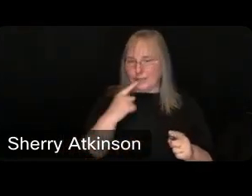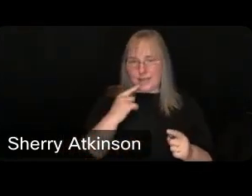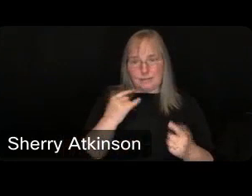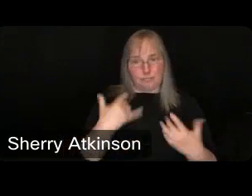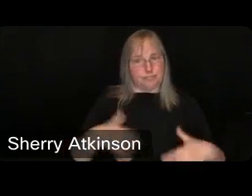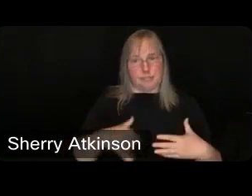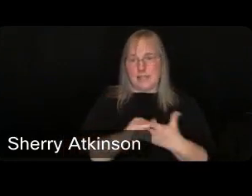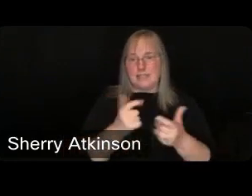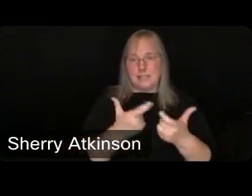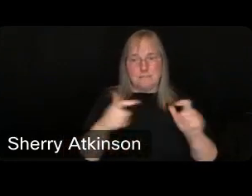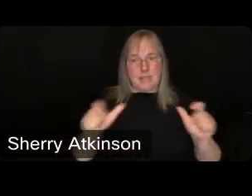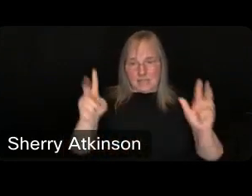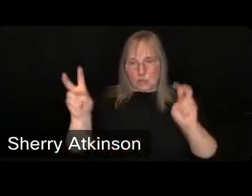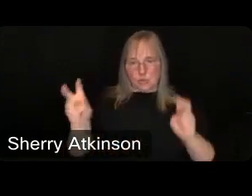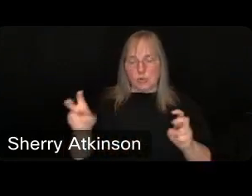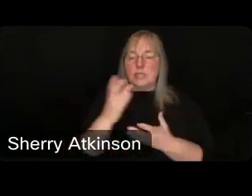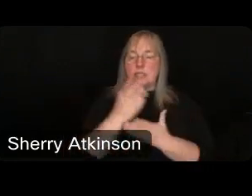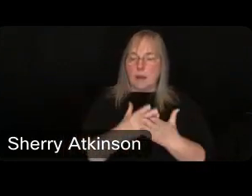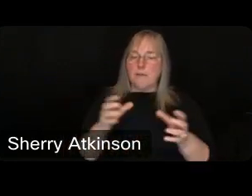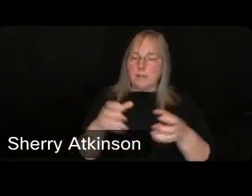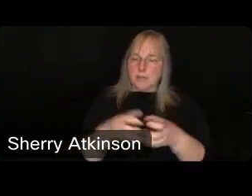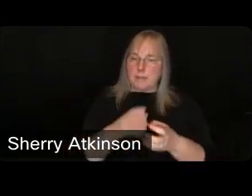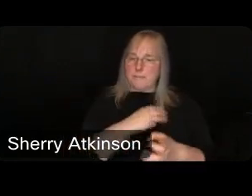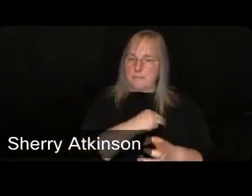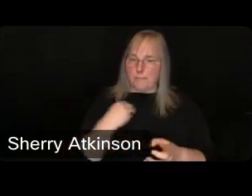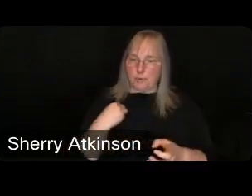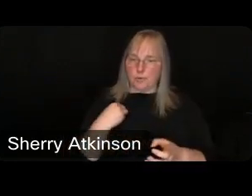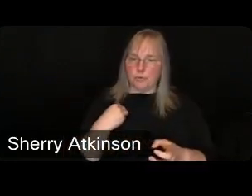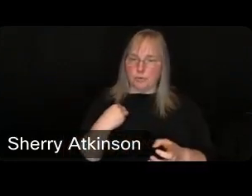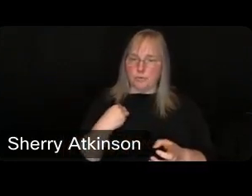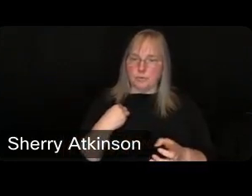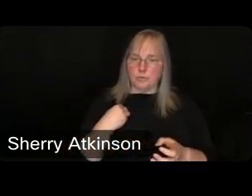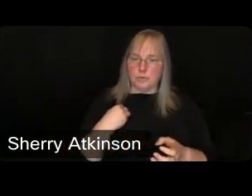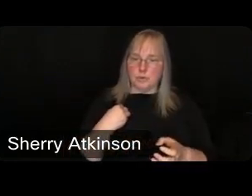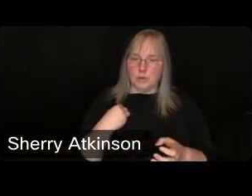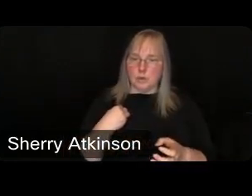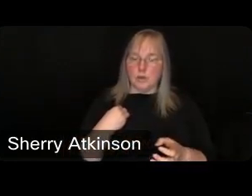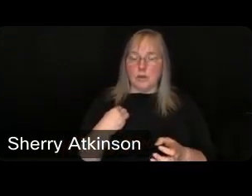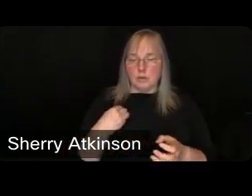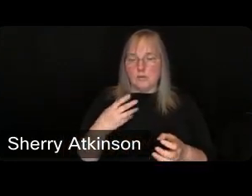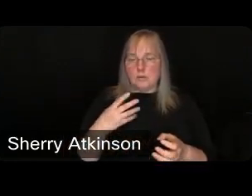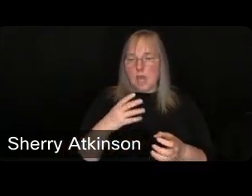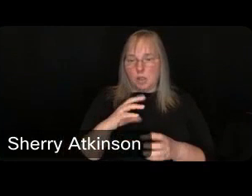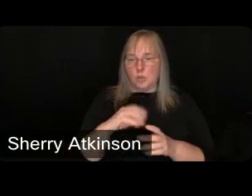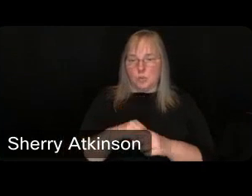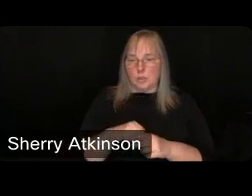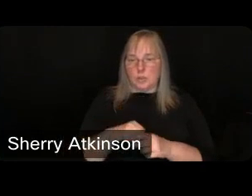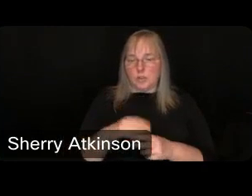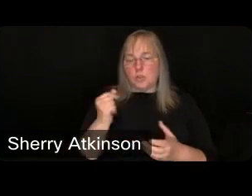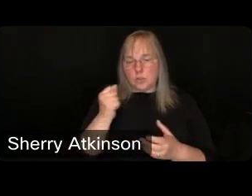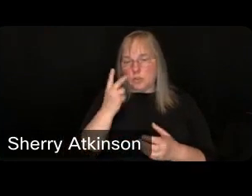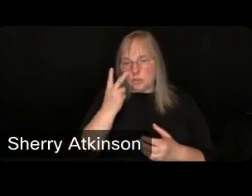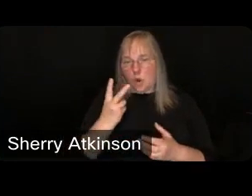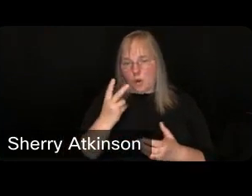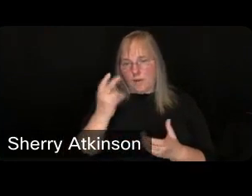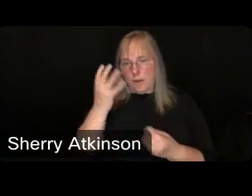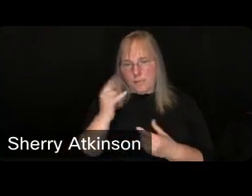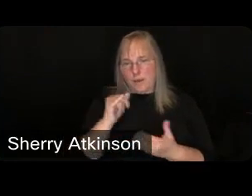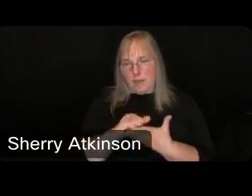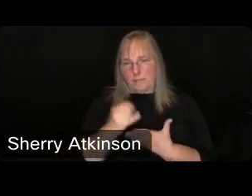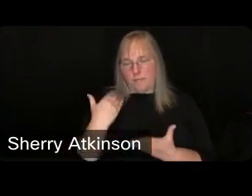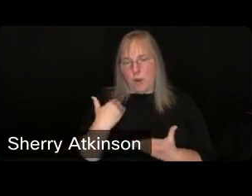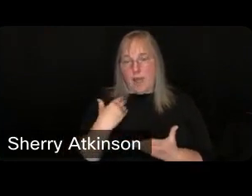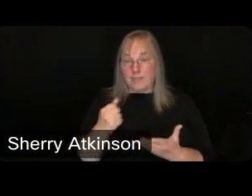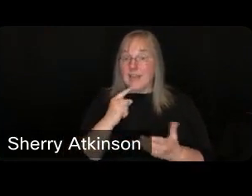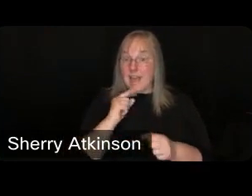that some of the committee members saw our DPW folks here before, and they actually showed the picture